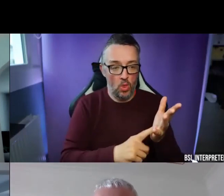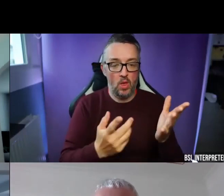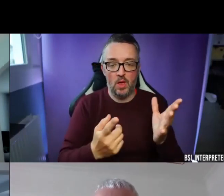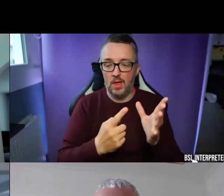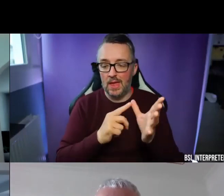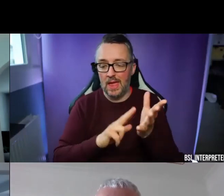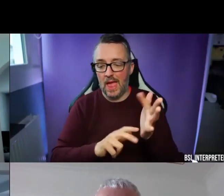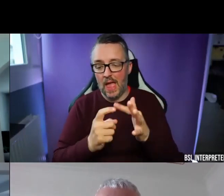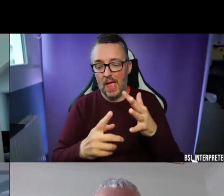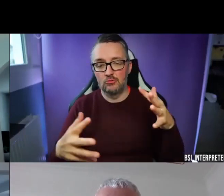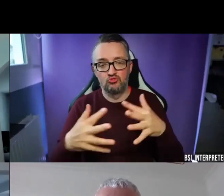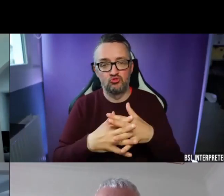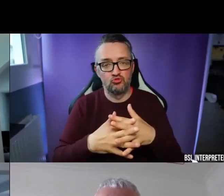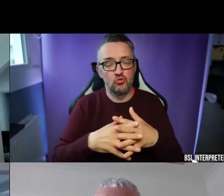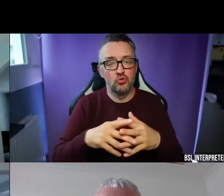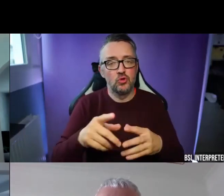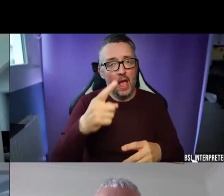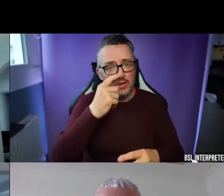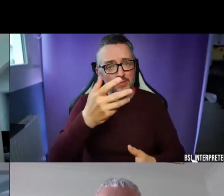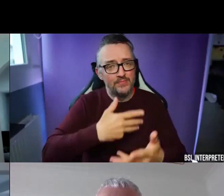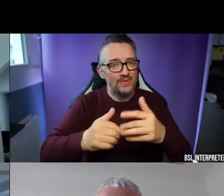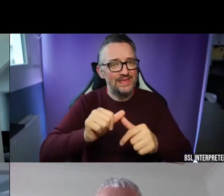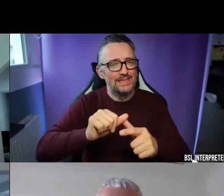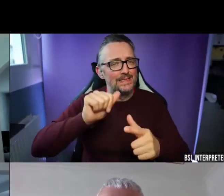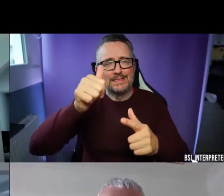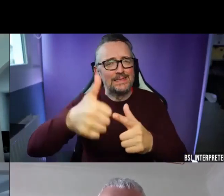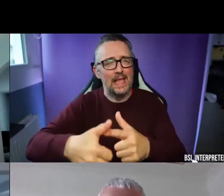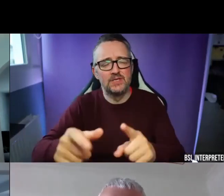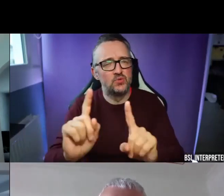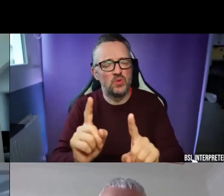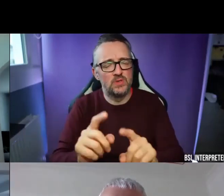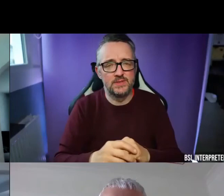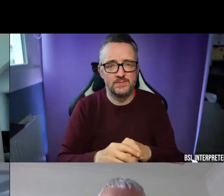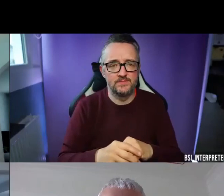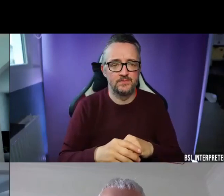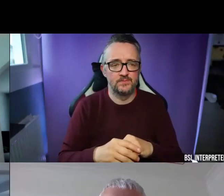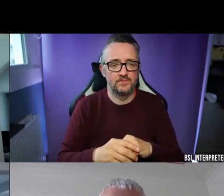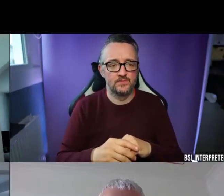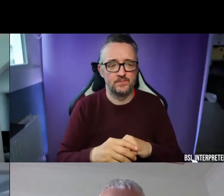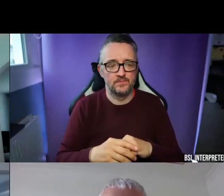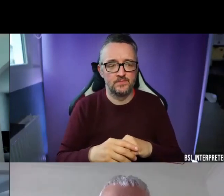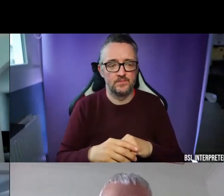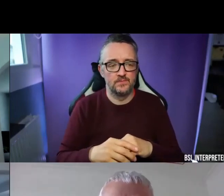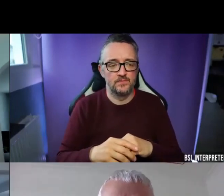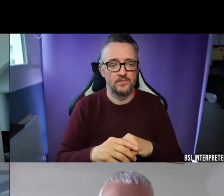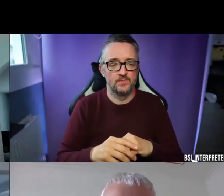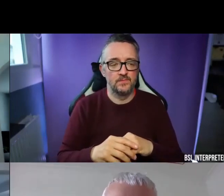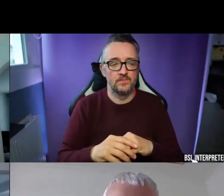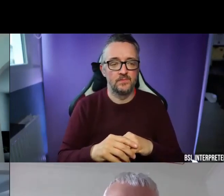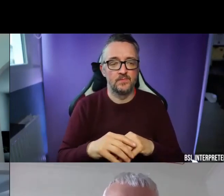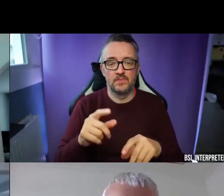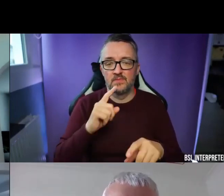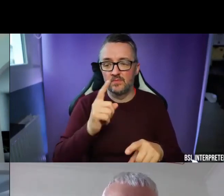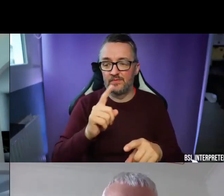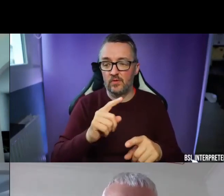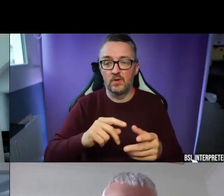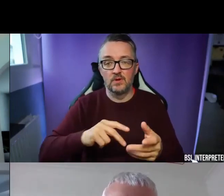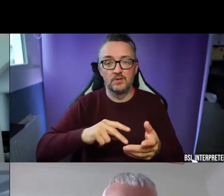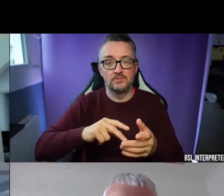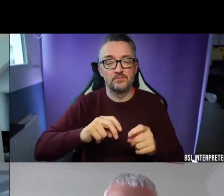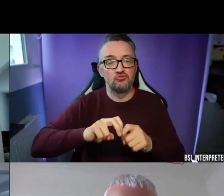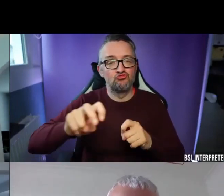just explain a little bit about what will happen next once we've collated all of this information for you, and what the plans are for Traveline going